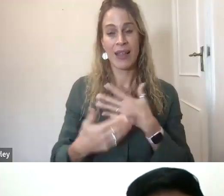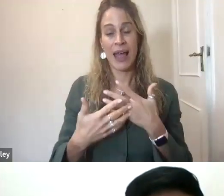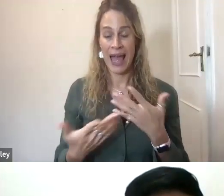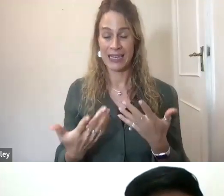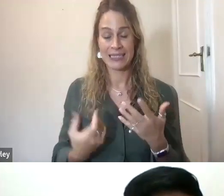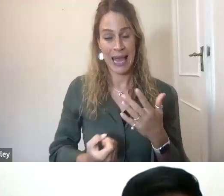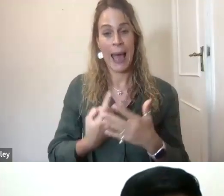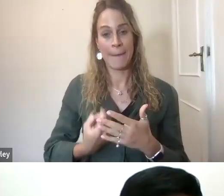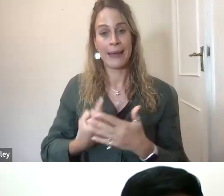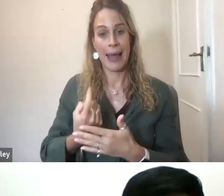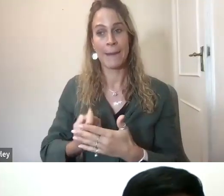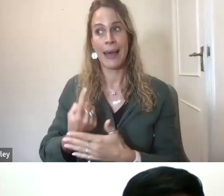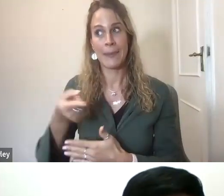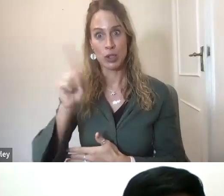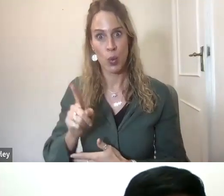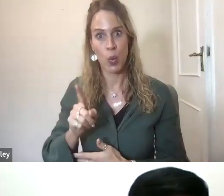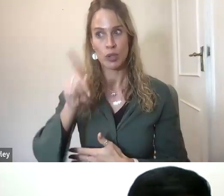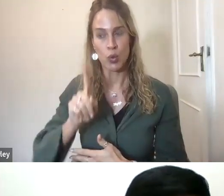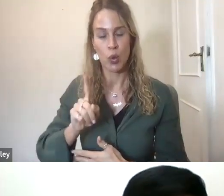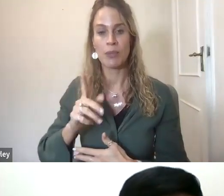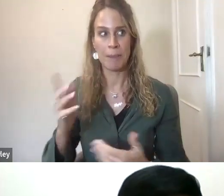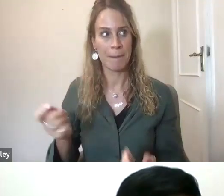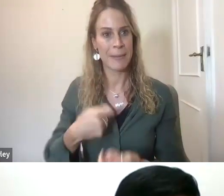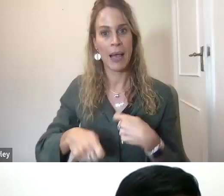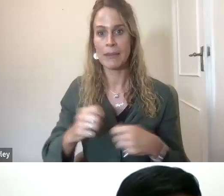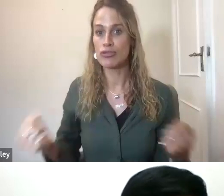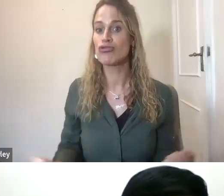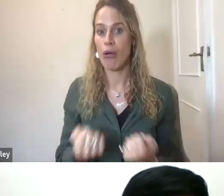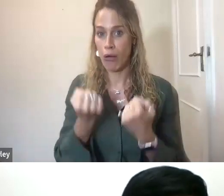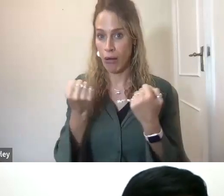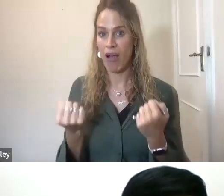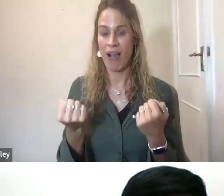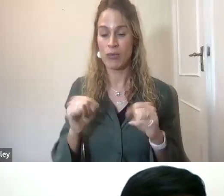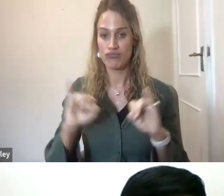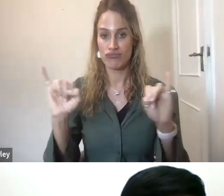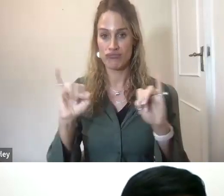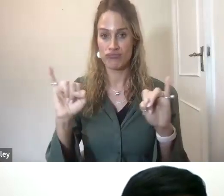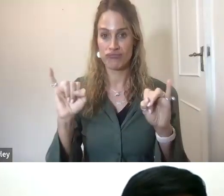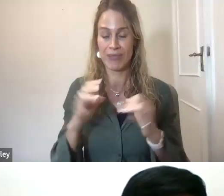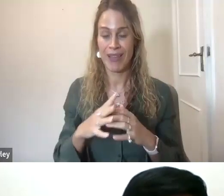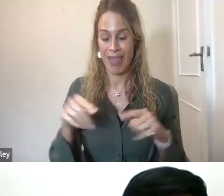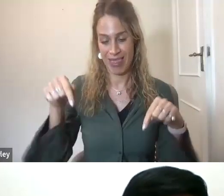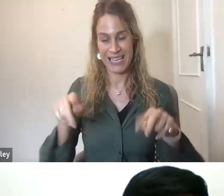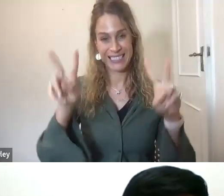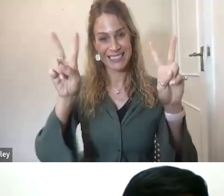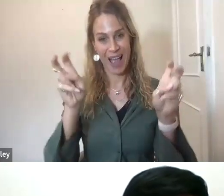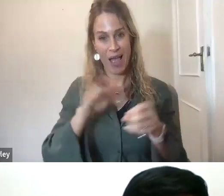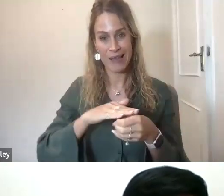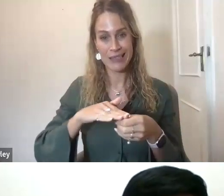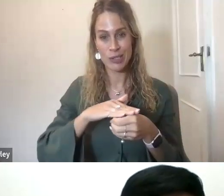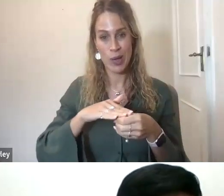unpredictable storms. They're stronger, and yeah, and it's very tragic because I think these type of incidents